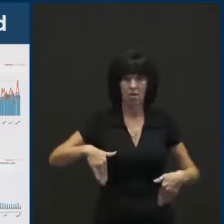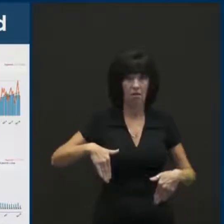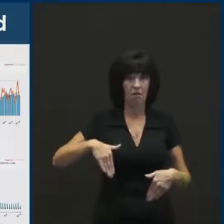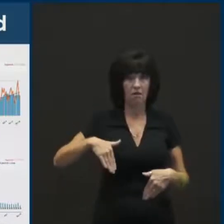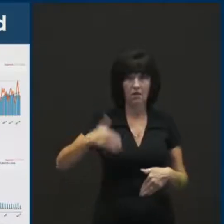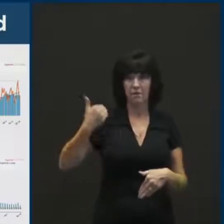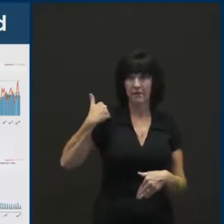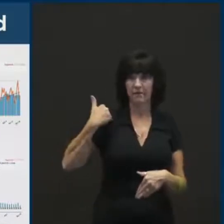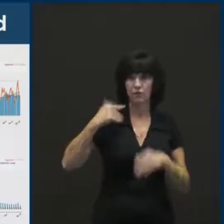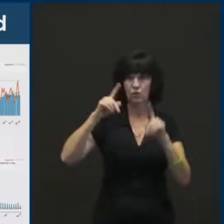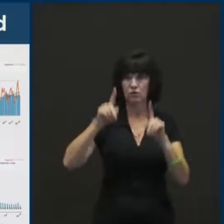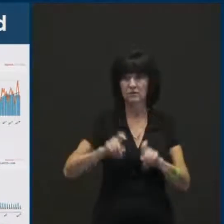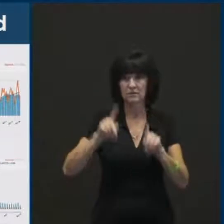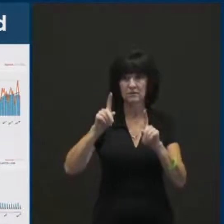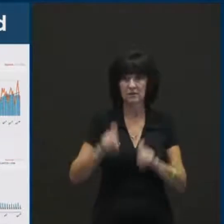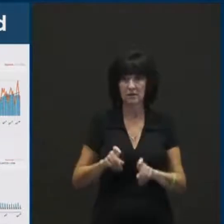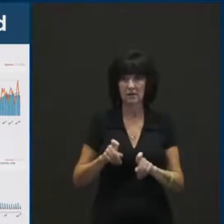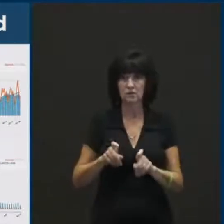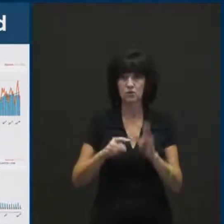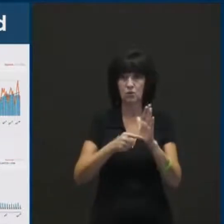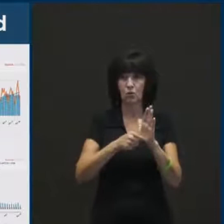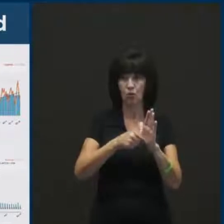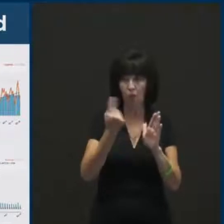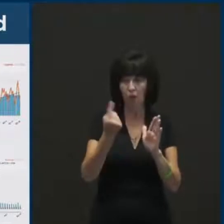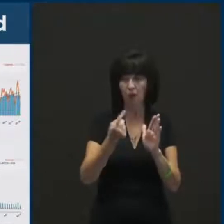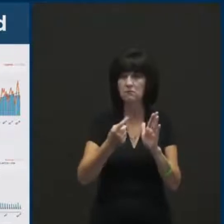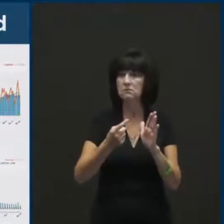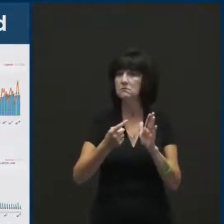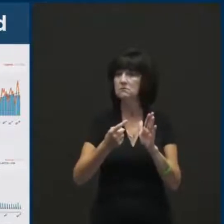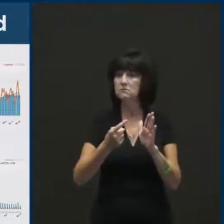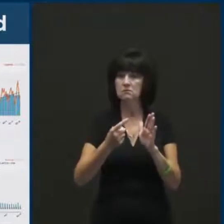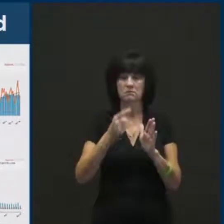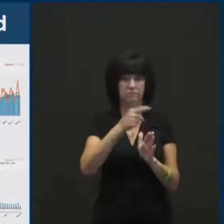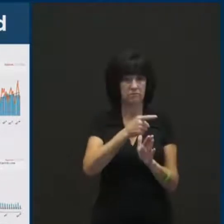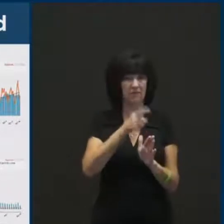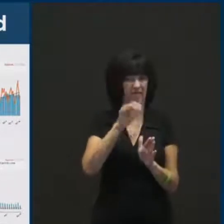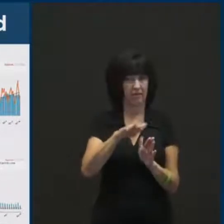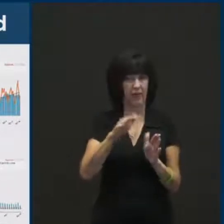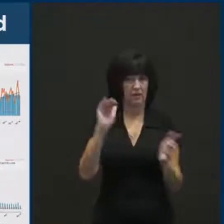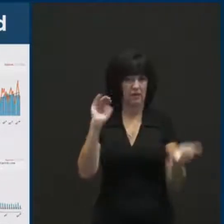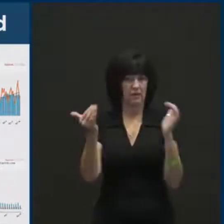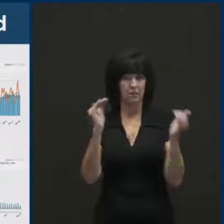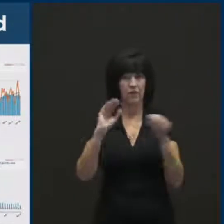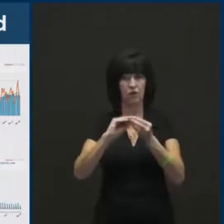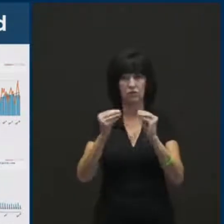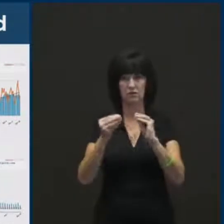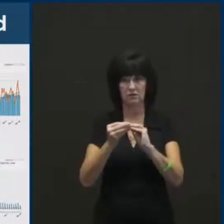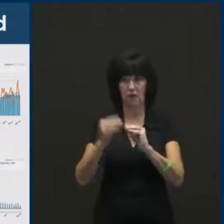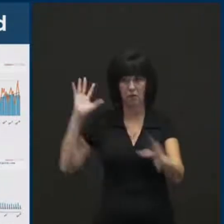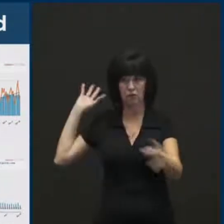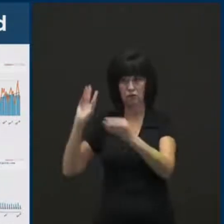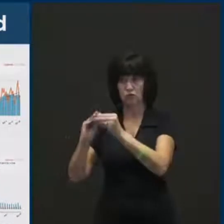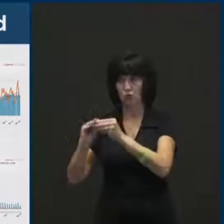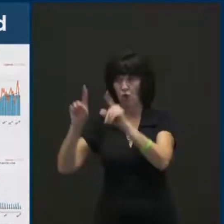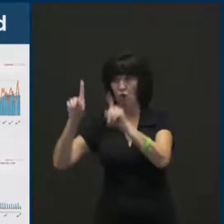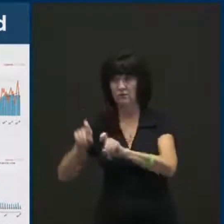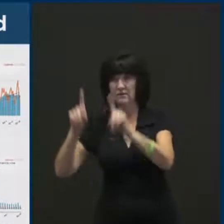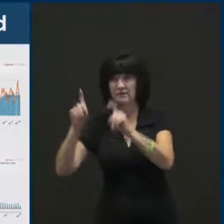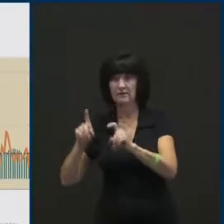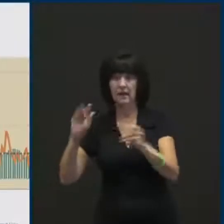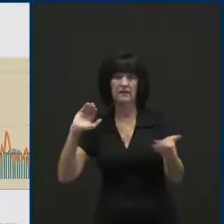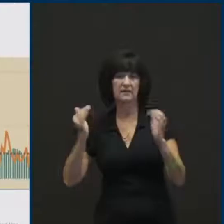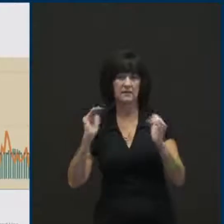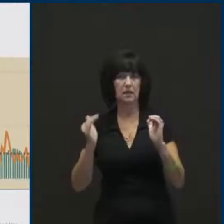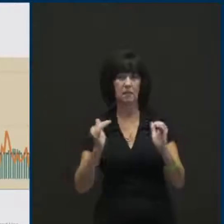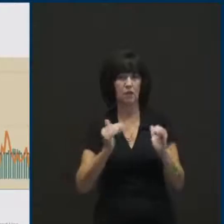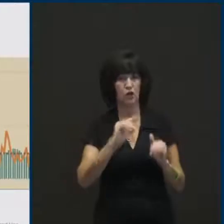or someone who's been tested multiple times before, that's the more important measure there in the middle.